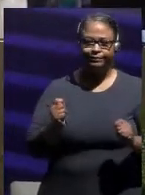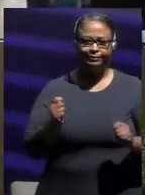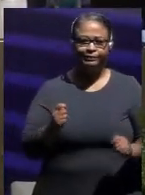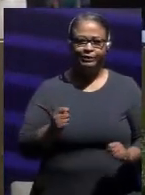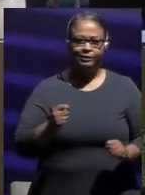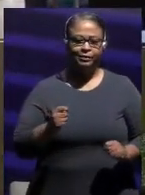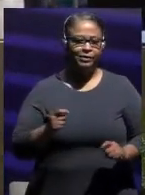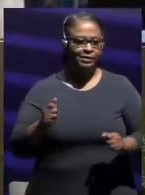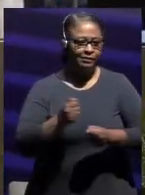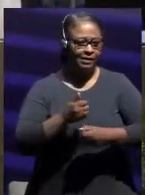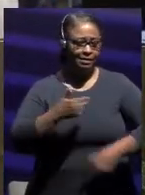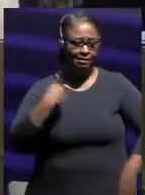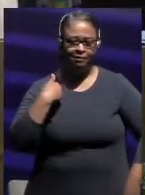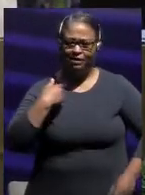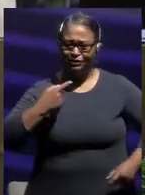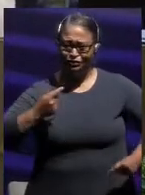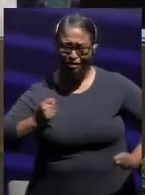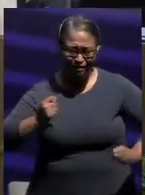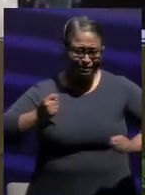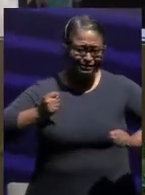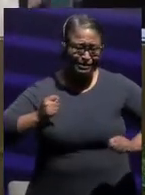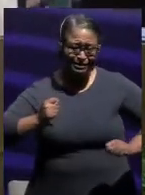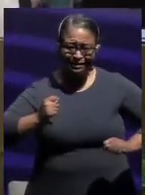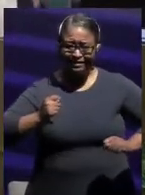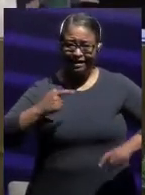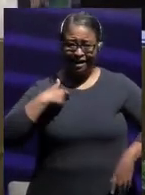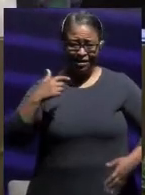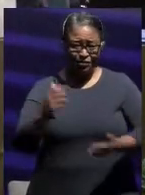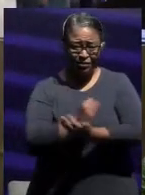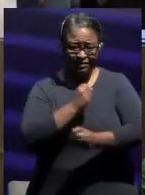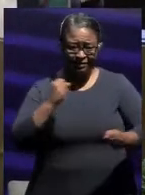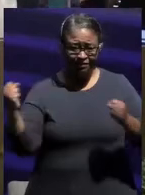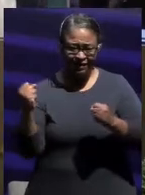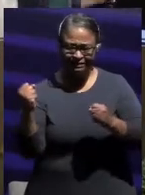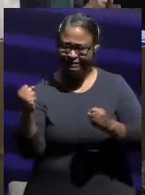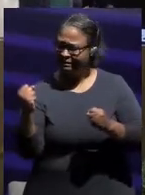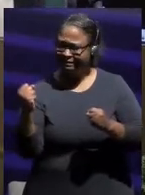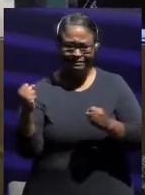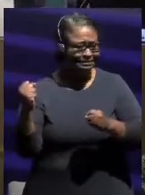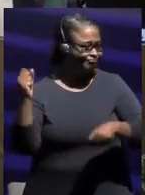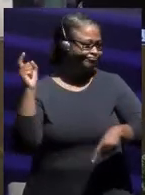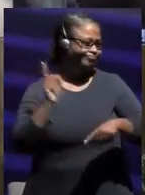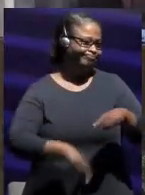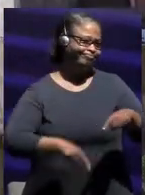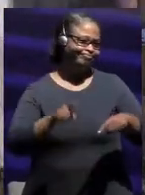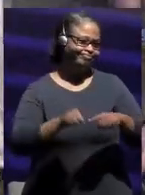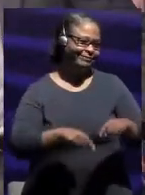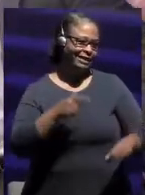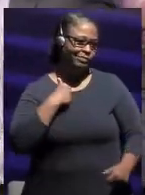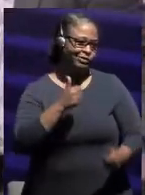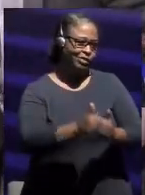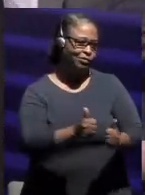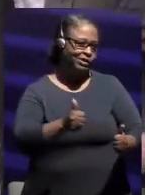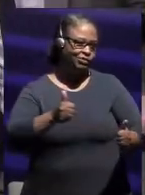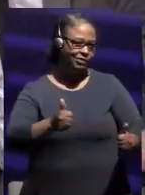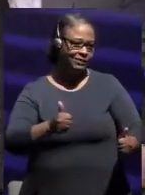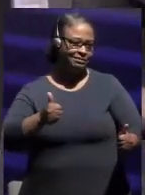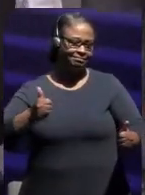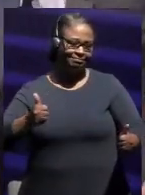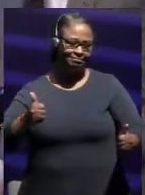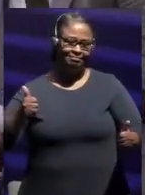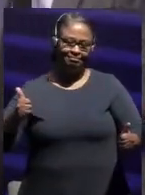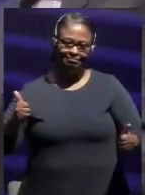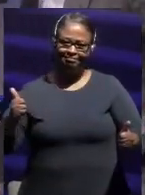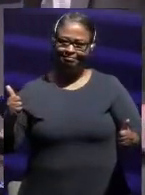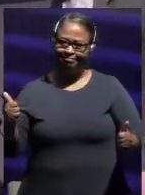Now I try with all my might, but I just can't win the fight. I'm slowly